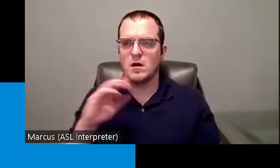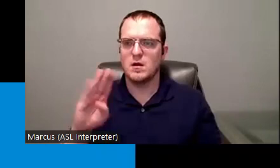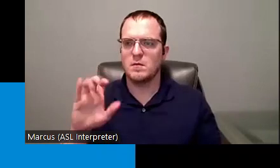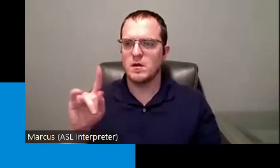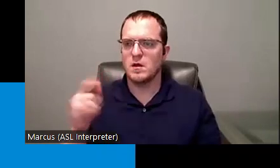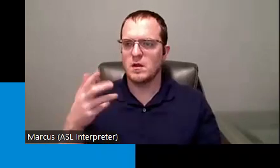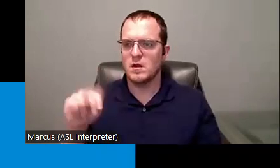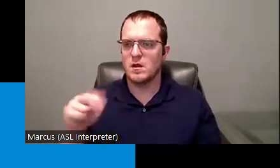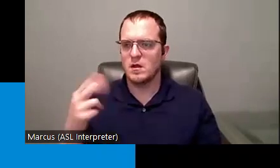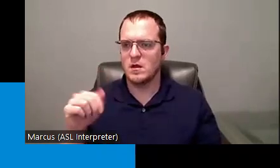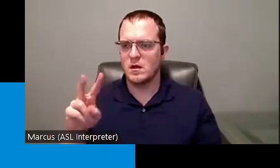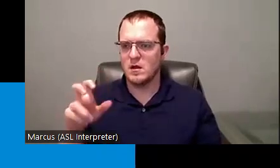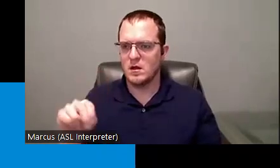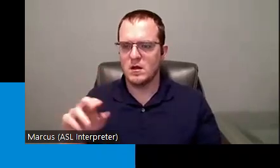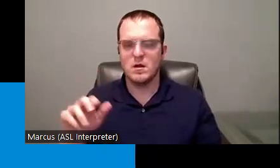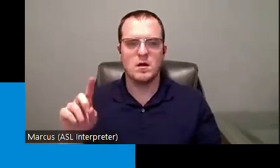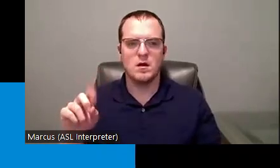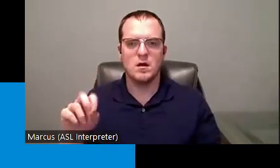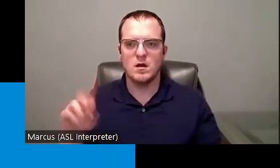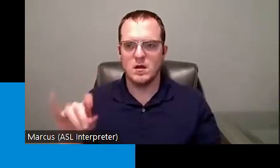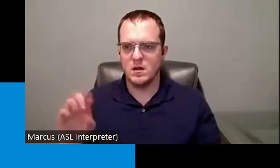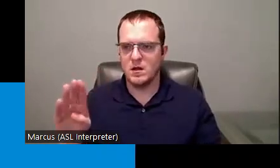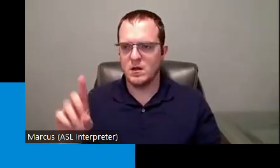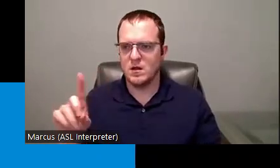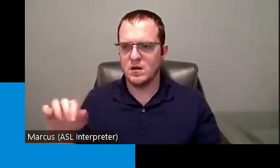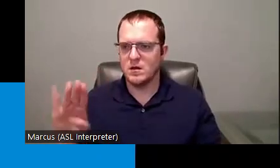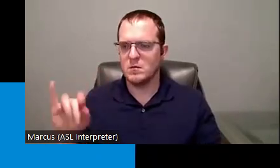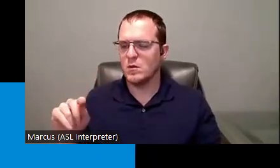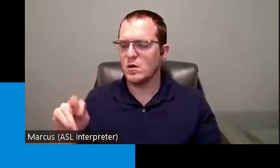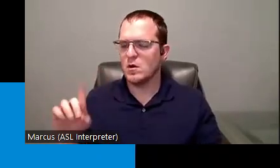us will be David DiBernardo.